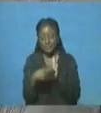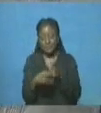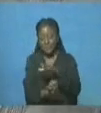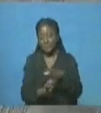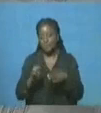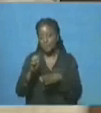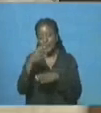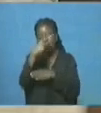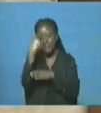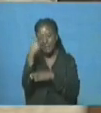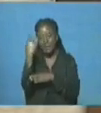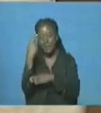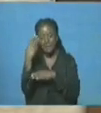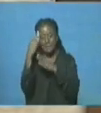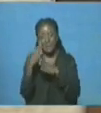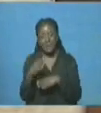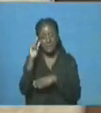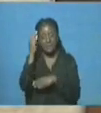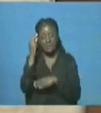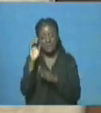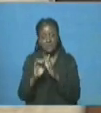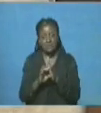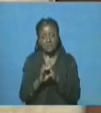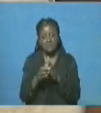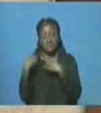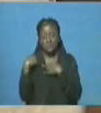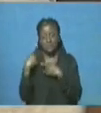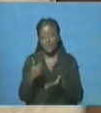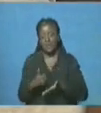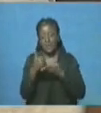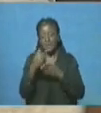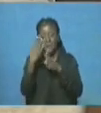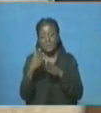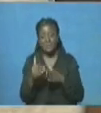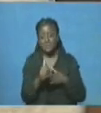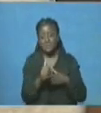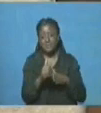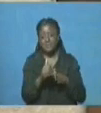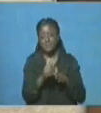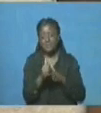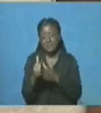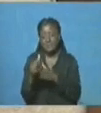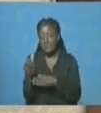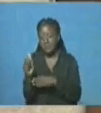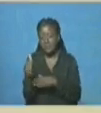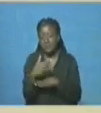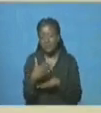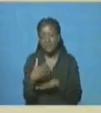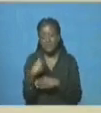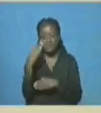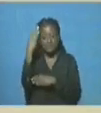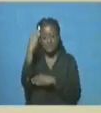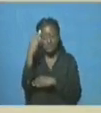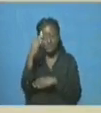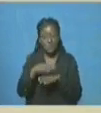governance with the responsibility of helping Bahamians lead their own affairs and their future on the road to independence. Chief